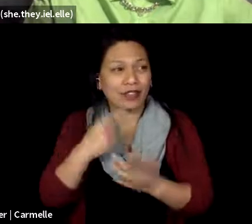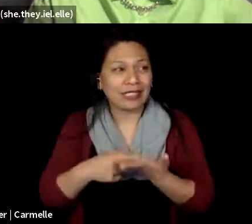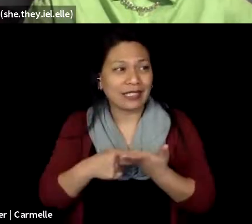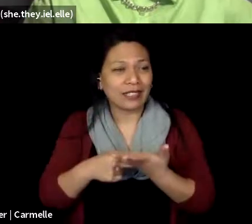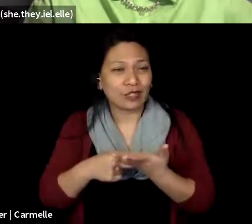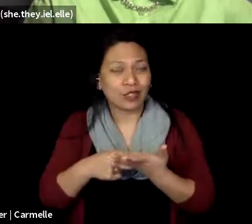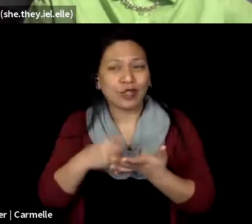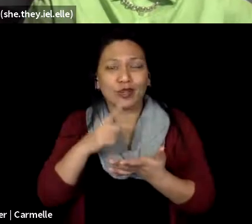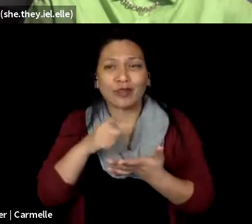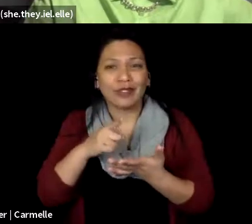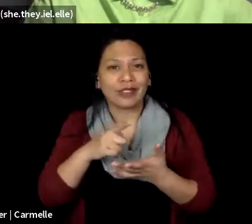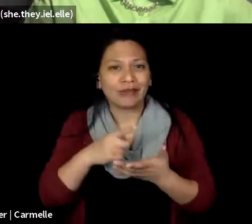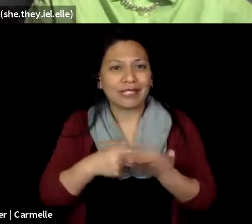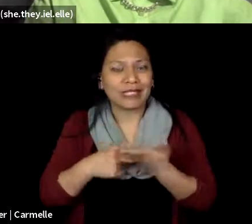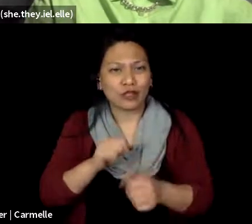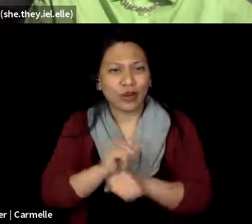work,